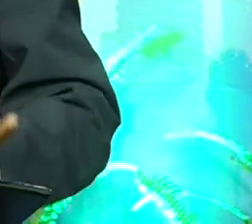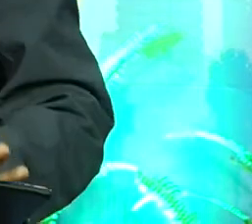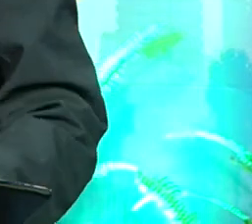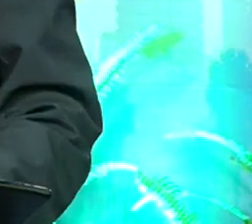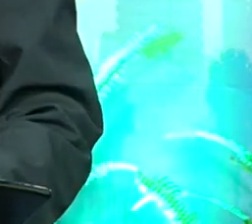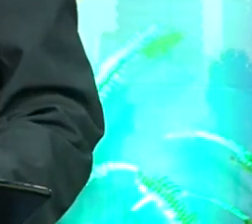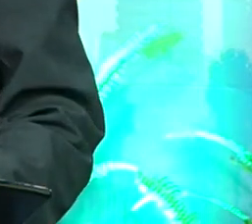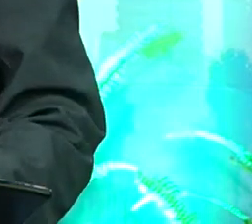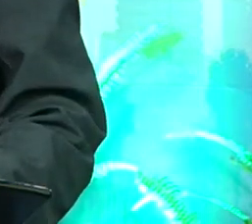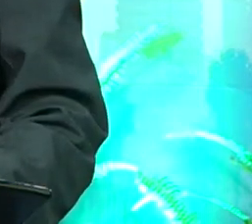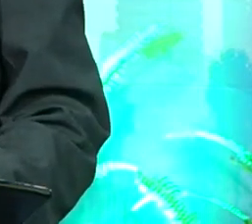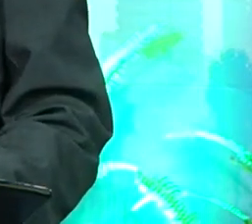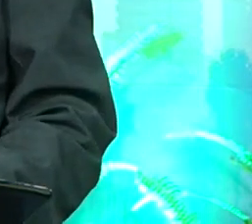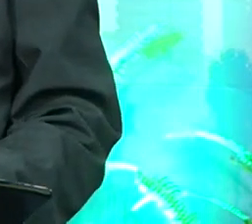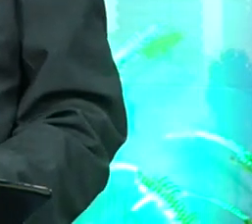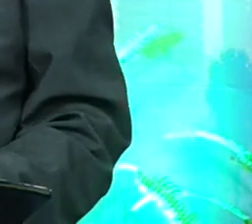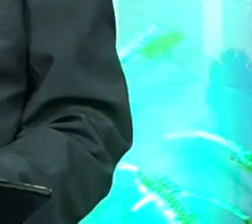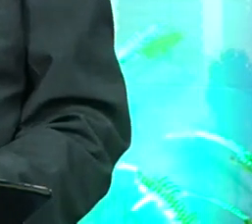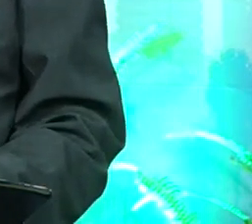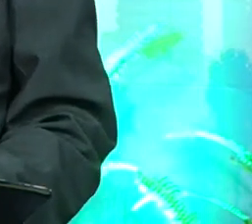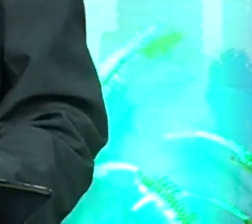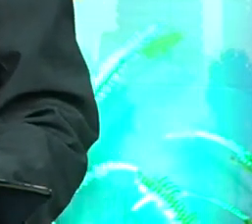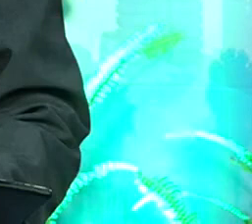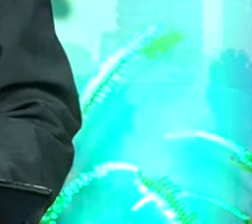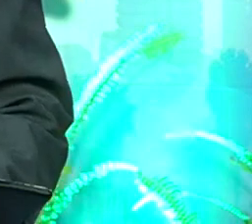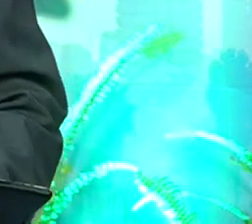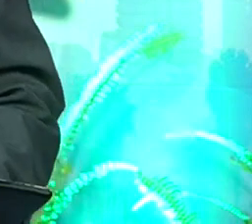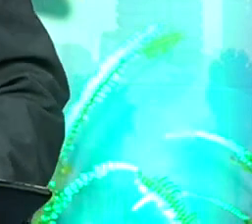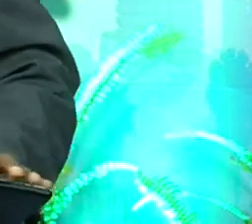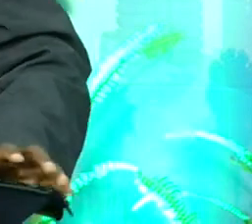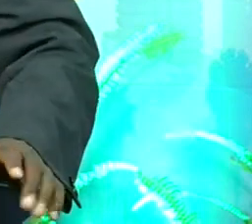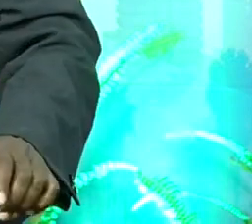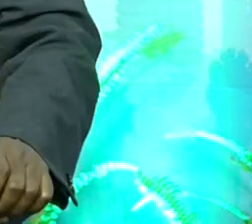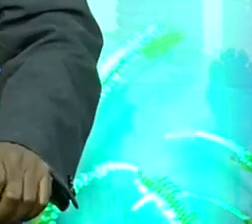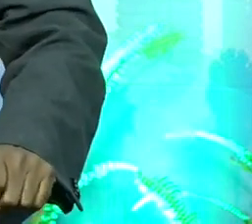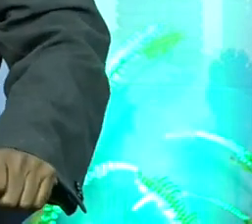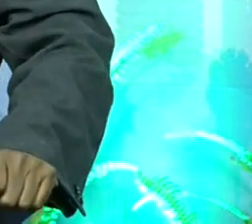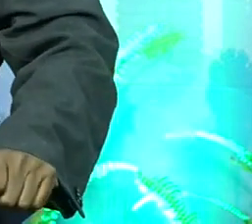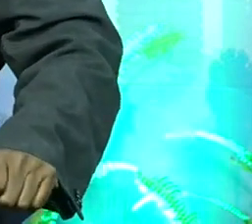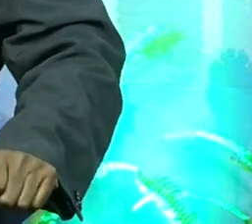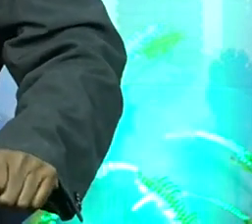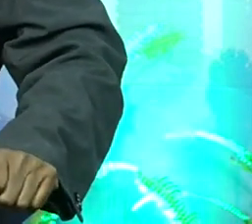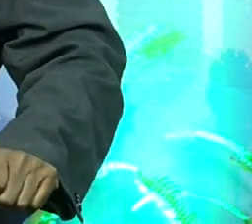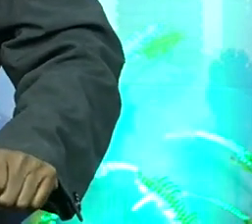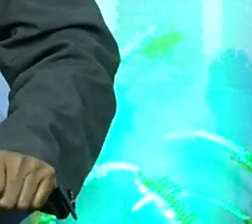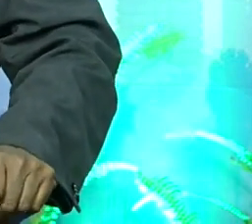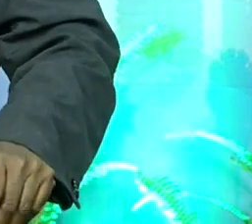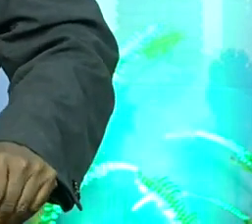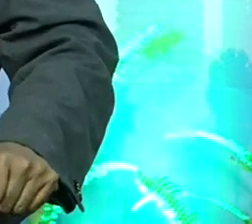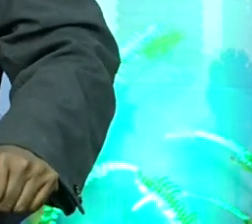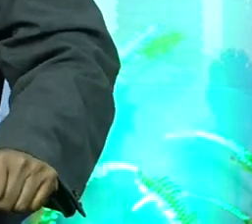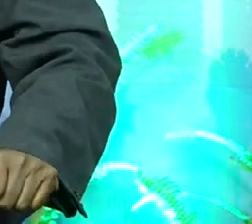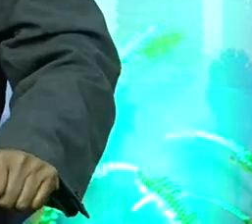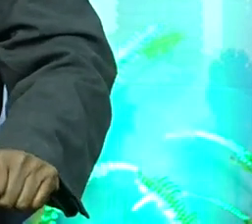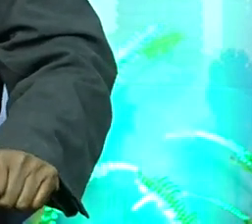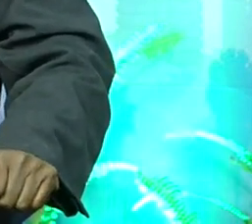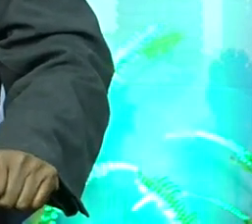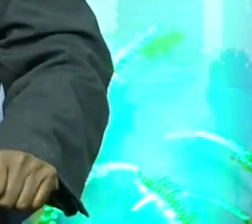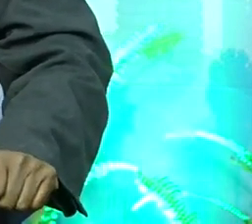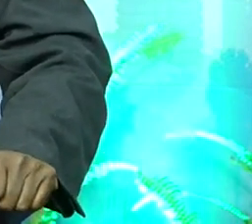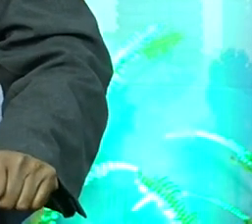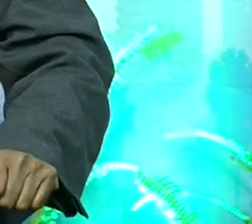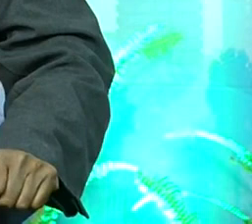which blessings those are. And for now, I want us to invite the power and the presence of the